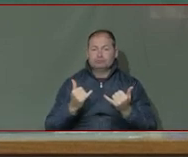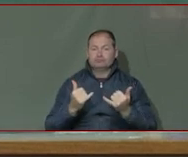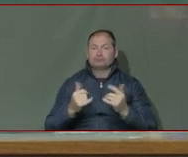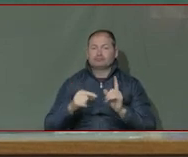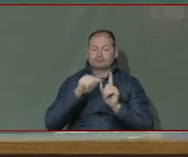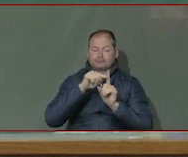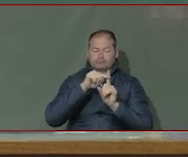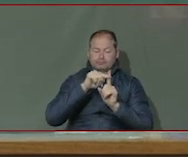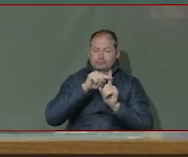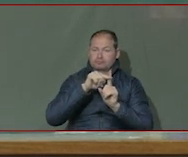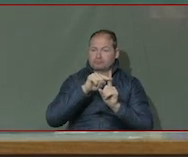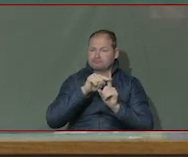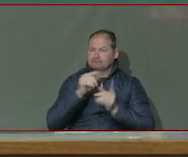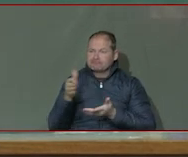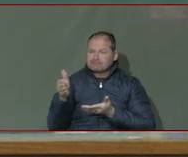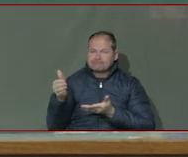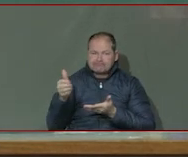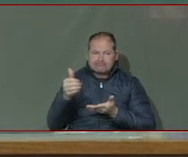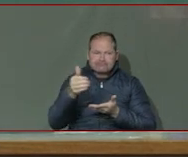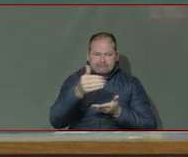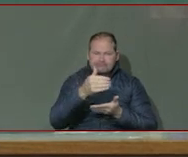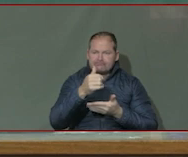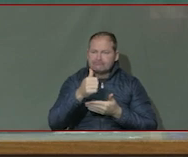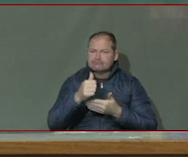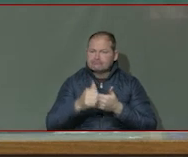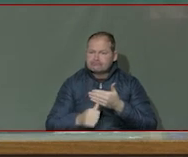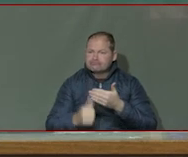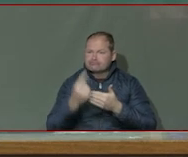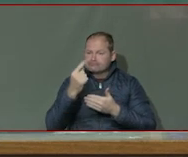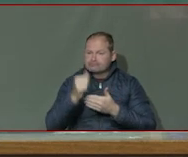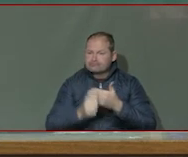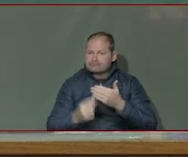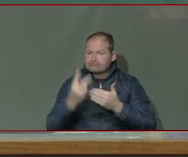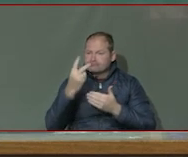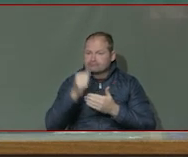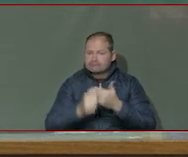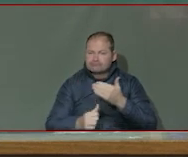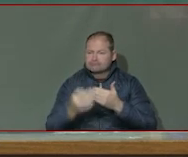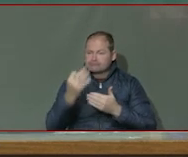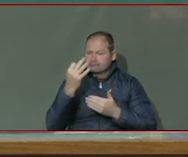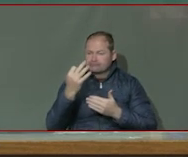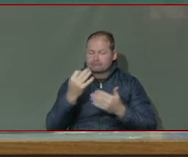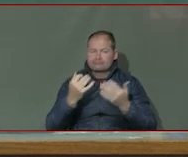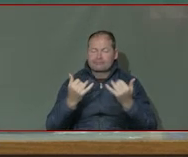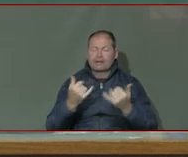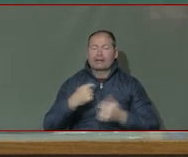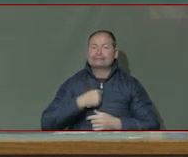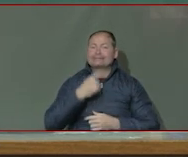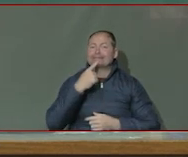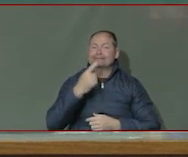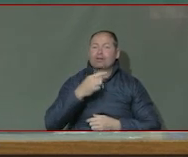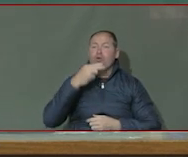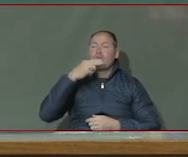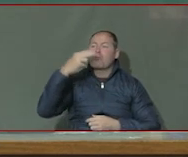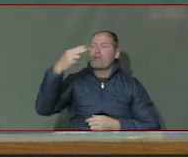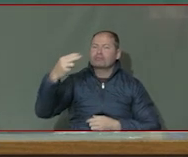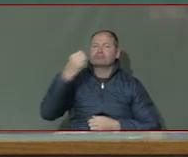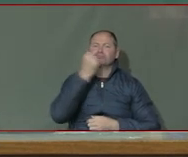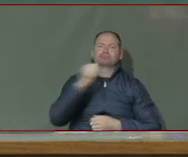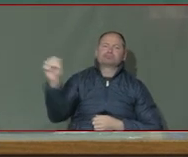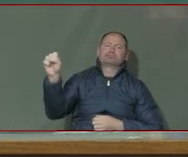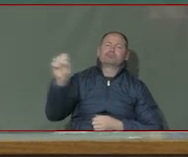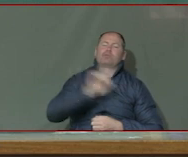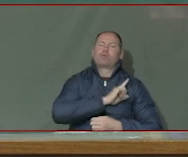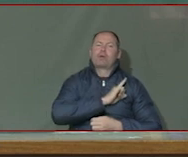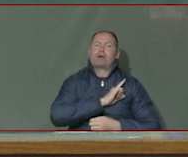the next 3 months, and then I will say, I reject my hypothesis, because what I